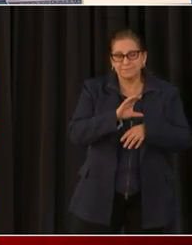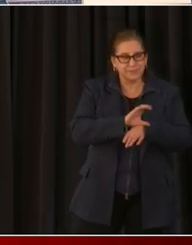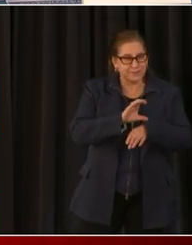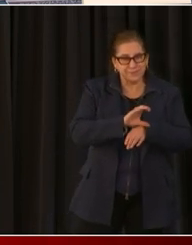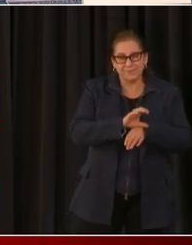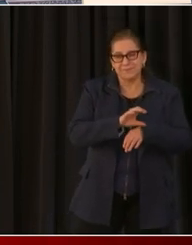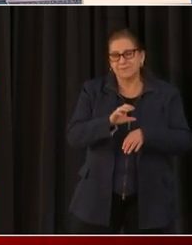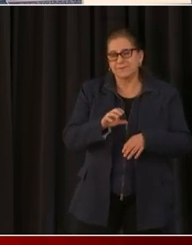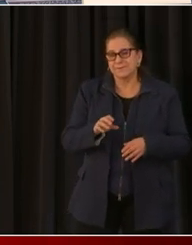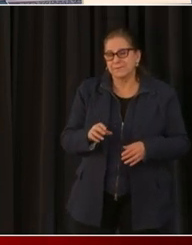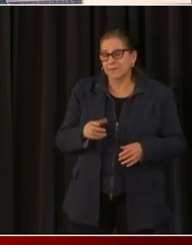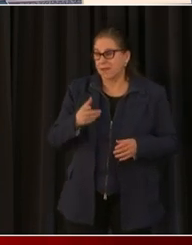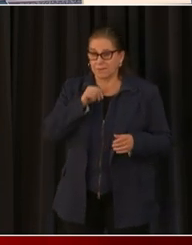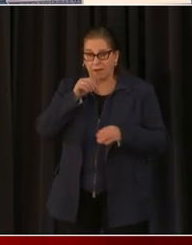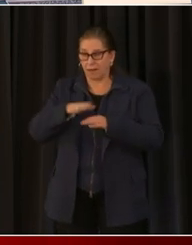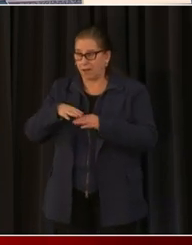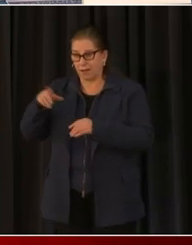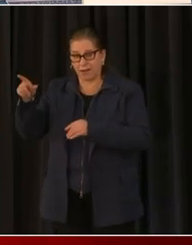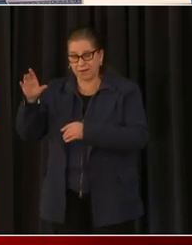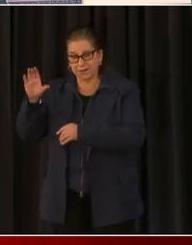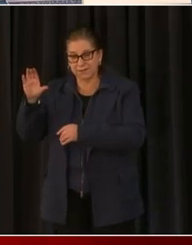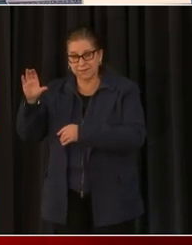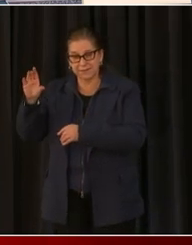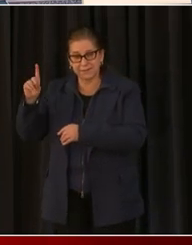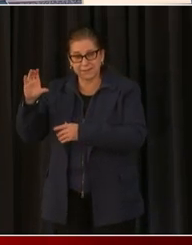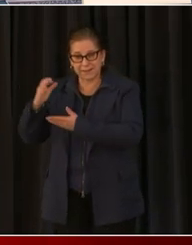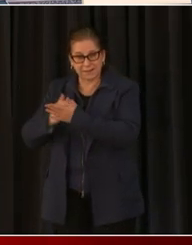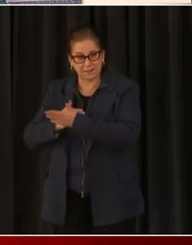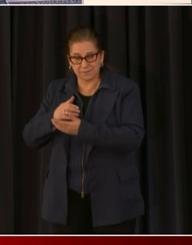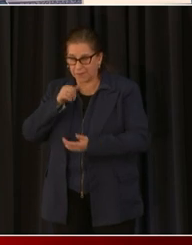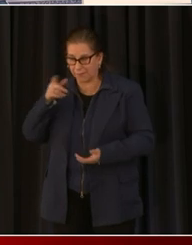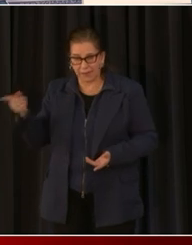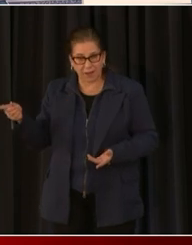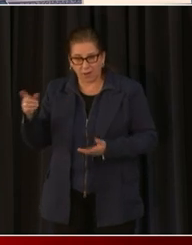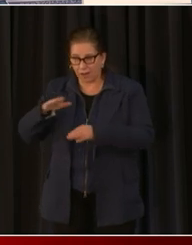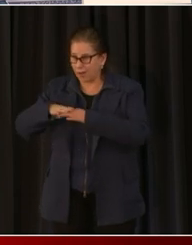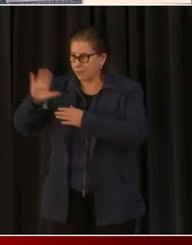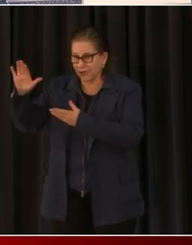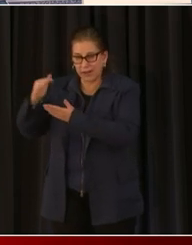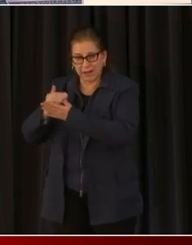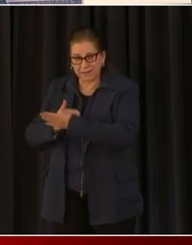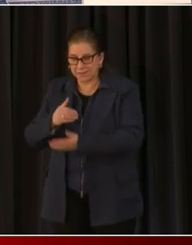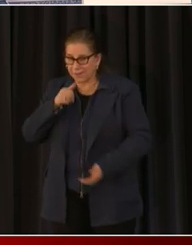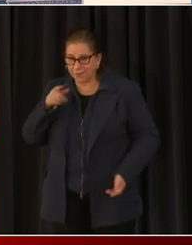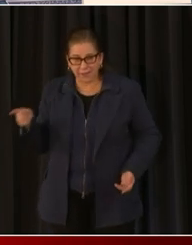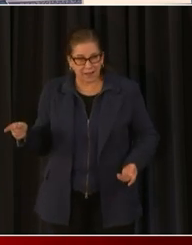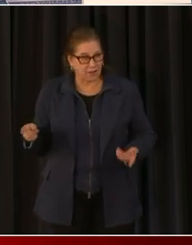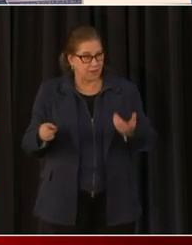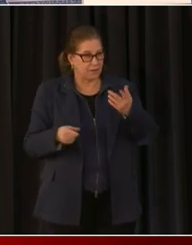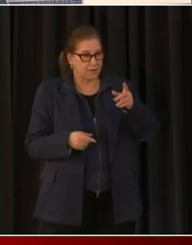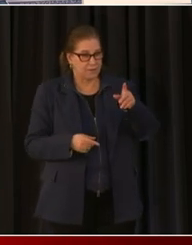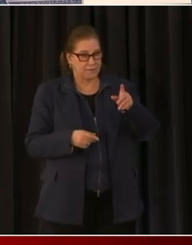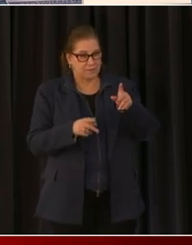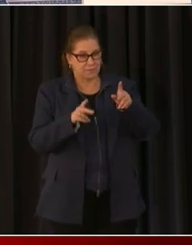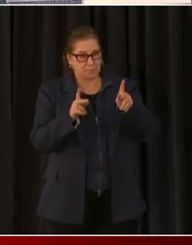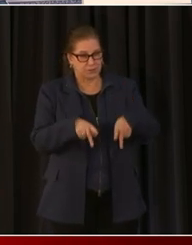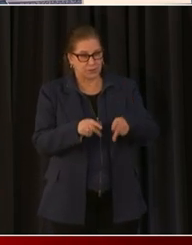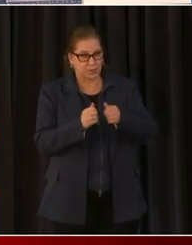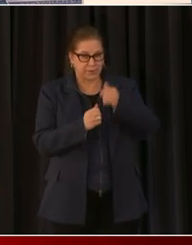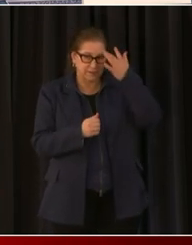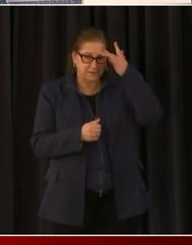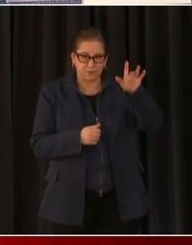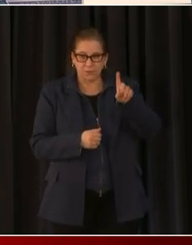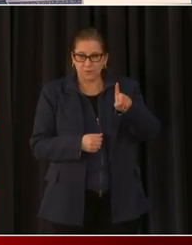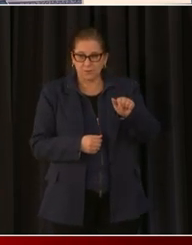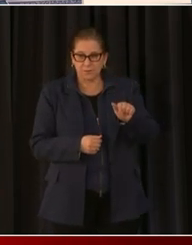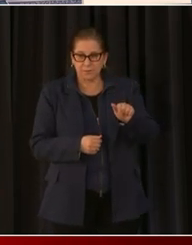health conditions, right? And that's typically because they're not thought of as a population where intellectual and developmental disabilities is